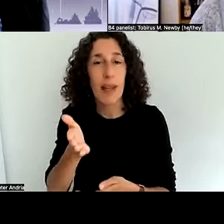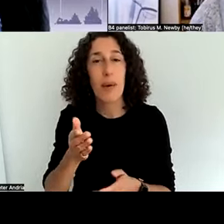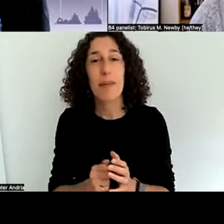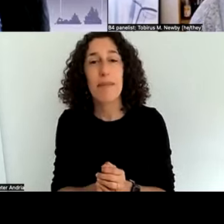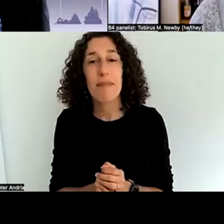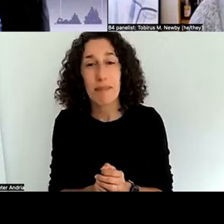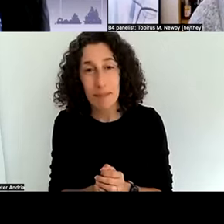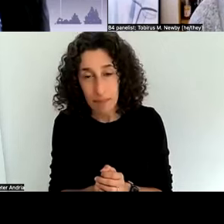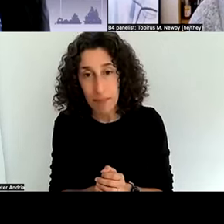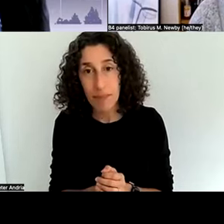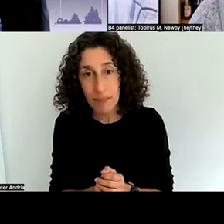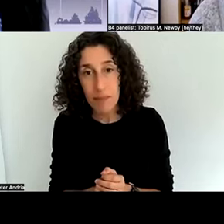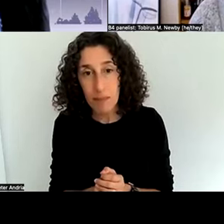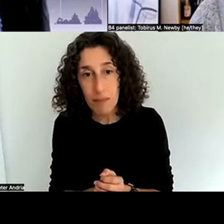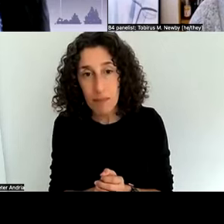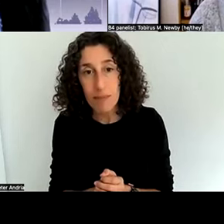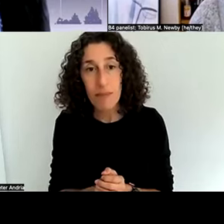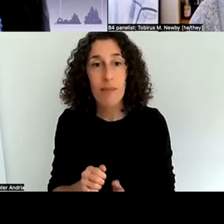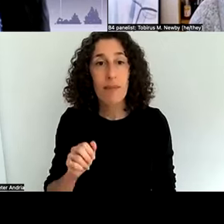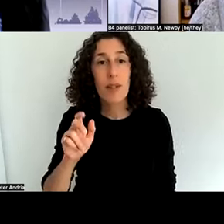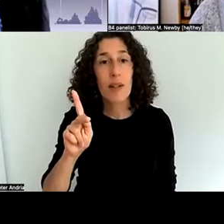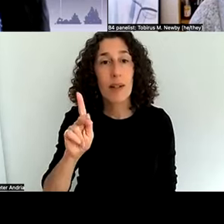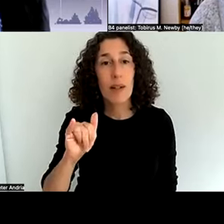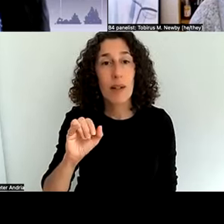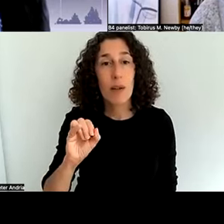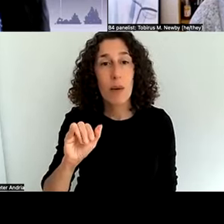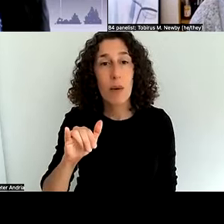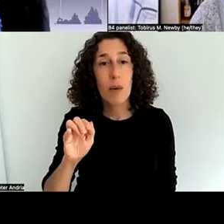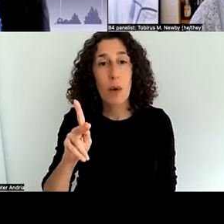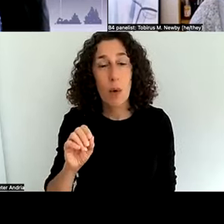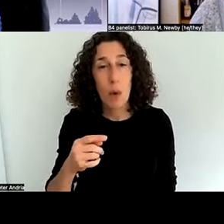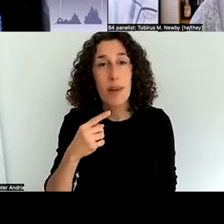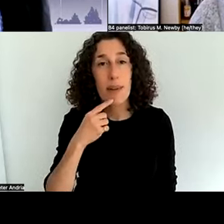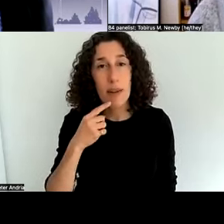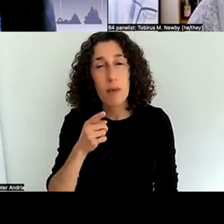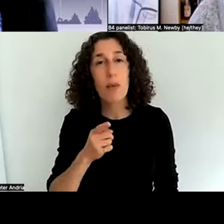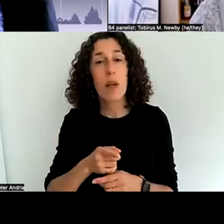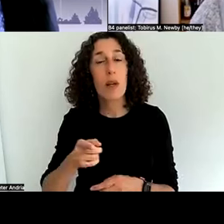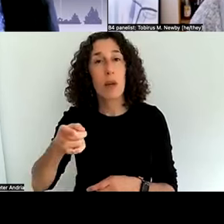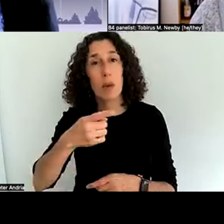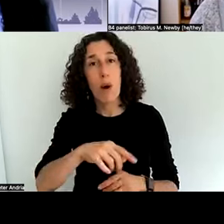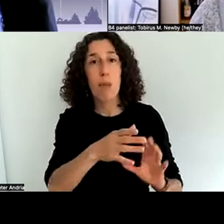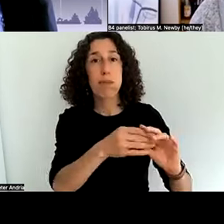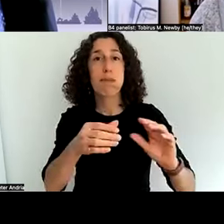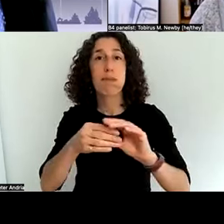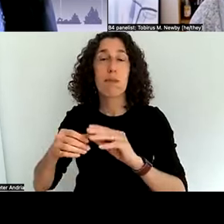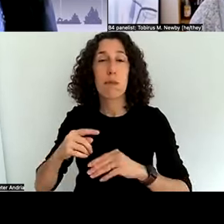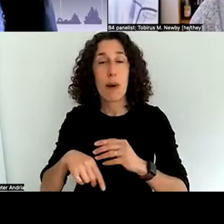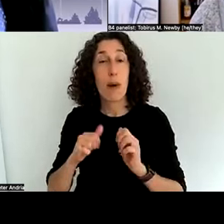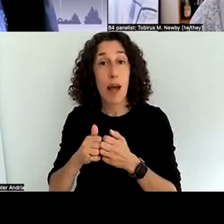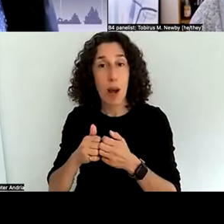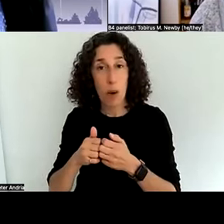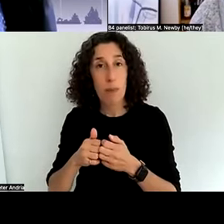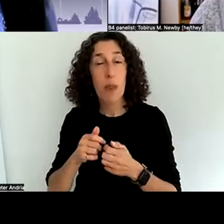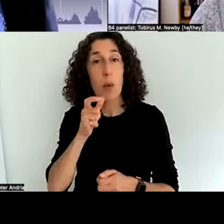I think you all shared how really these influences have really shaped the fabric of your beings and influences